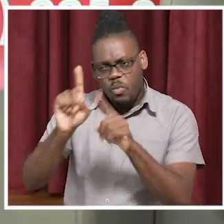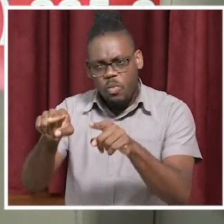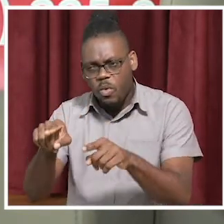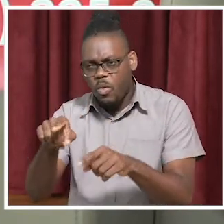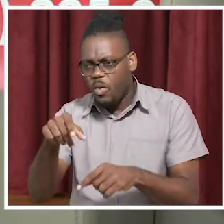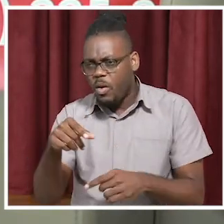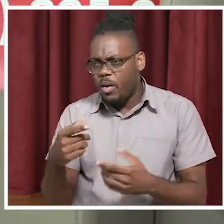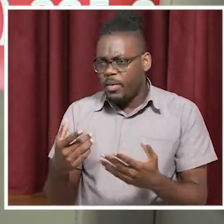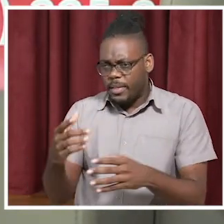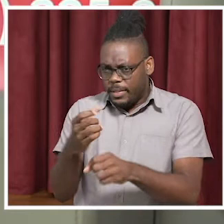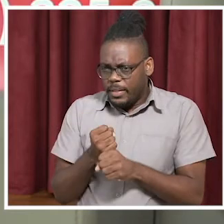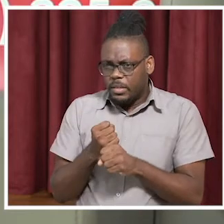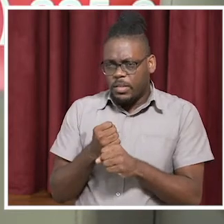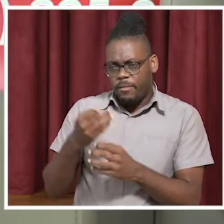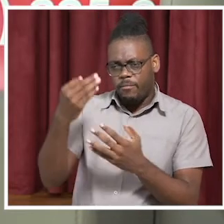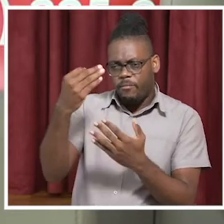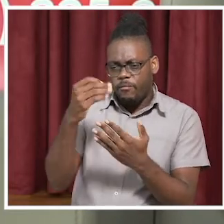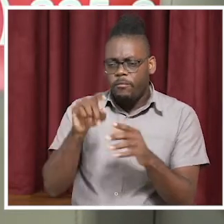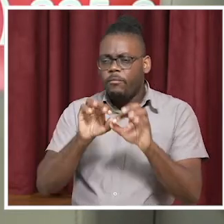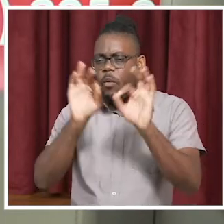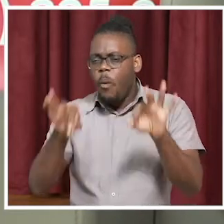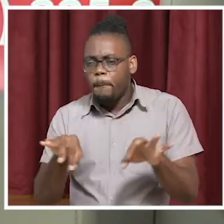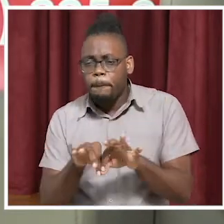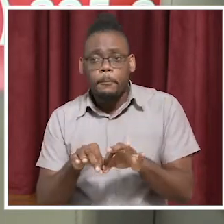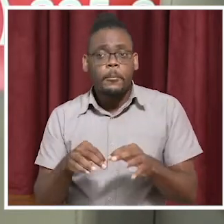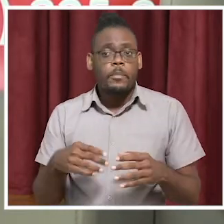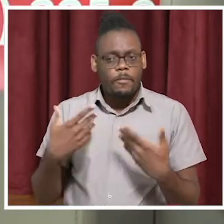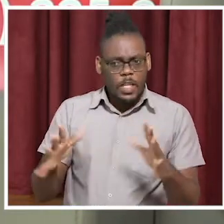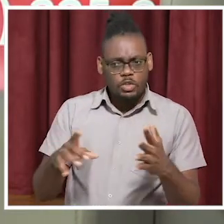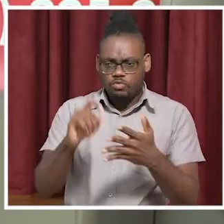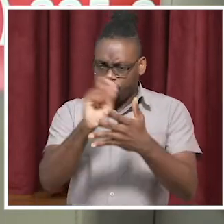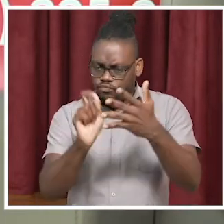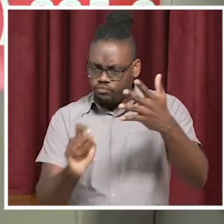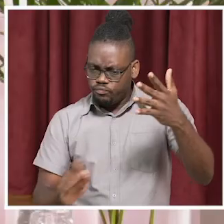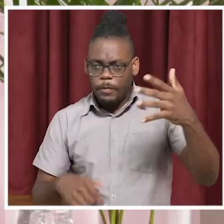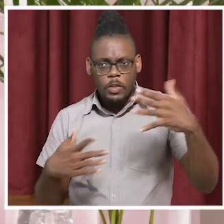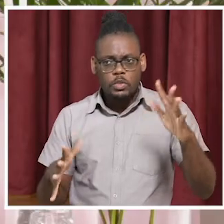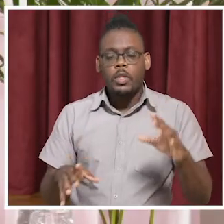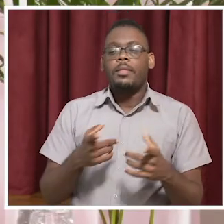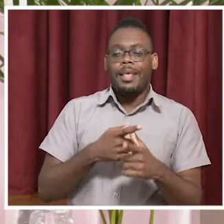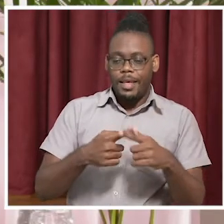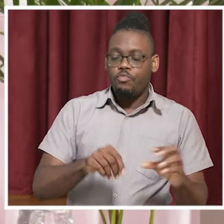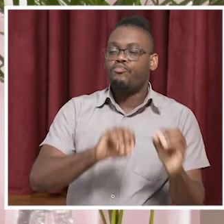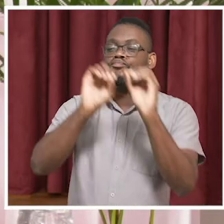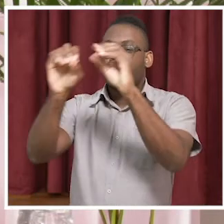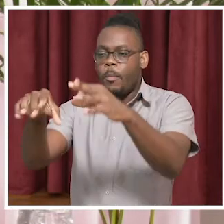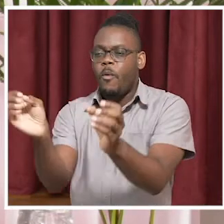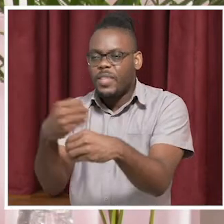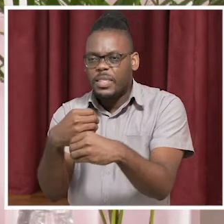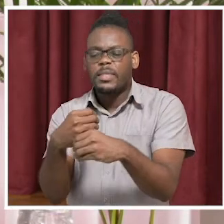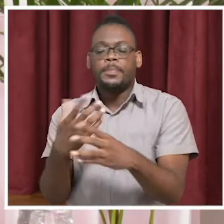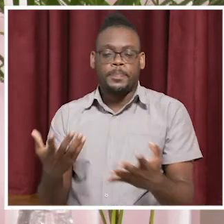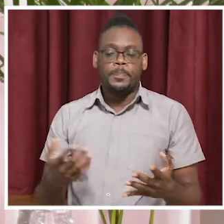drop off your application forms at our office. Right. Unlike self-help, we're still treating with individuals. Mm-hmm. Our offices are